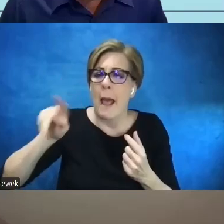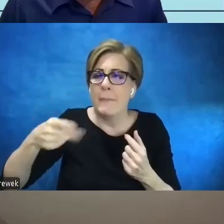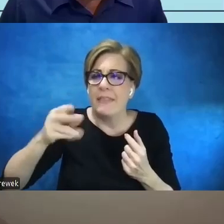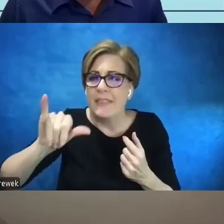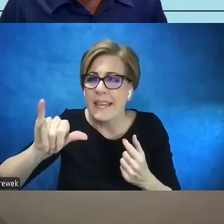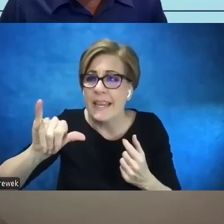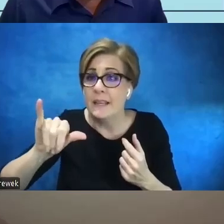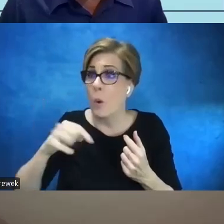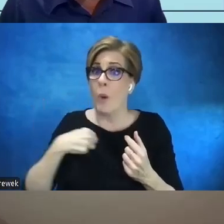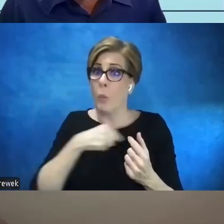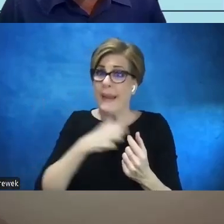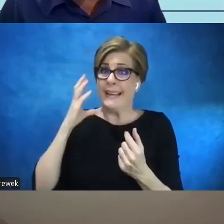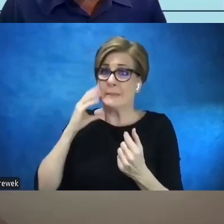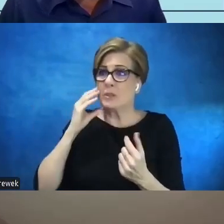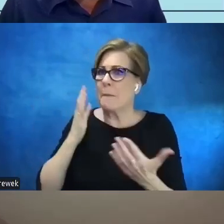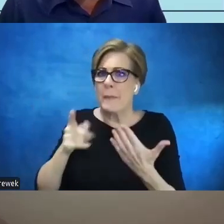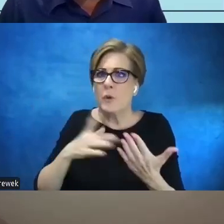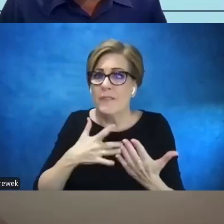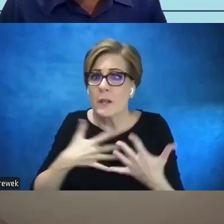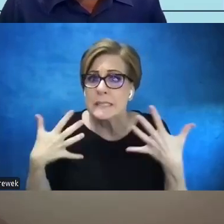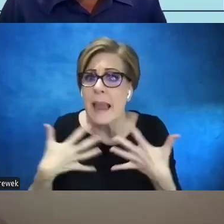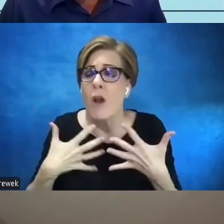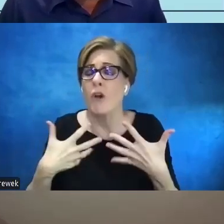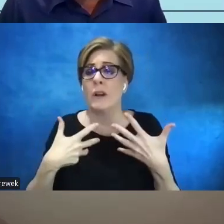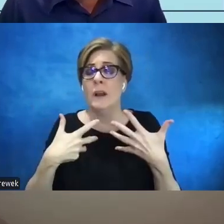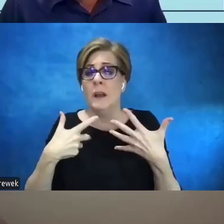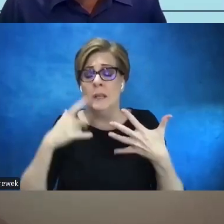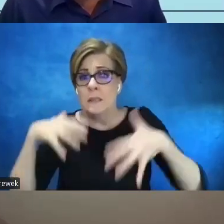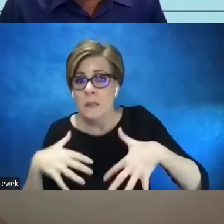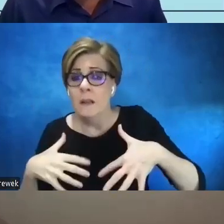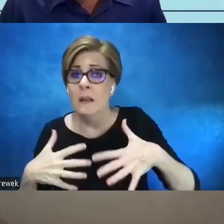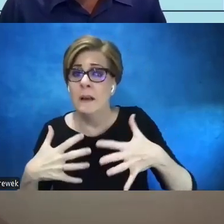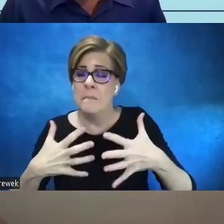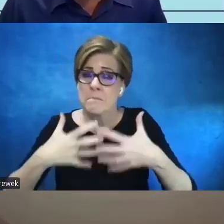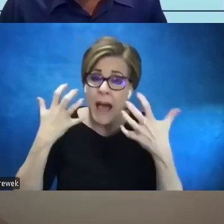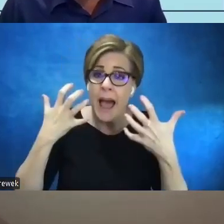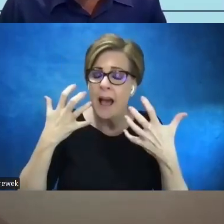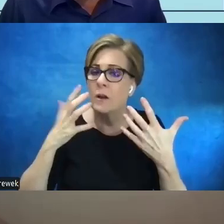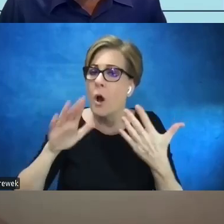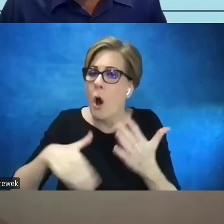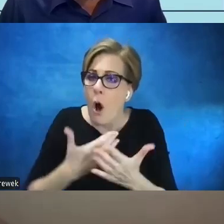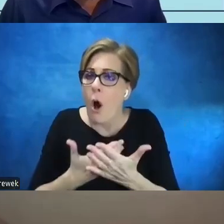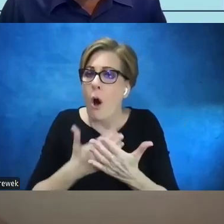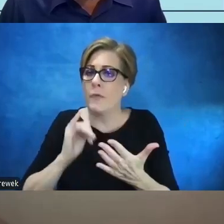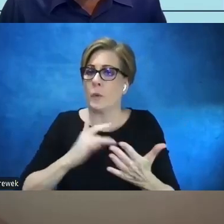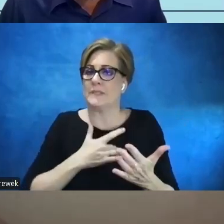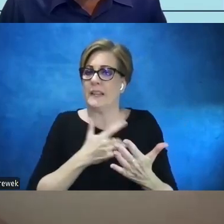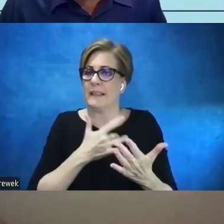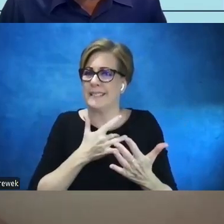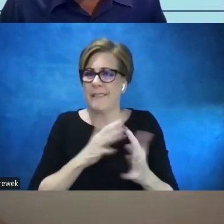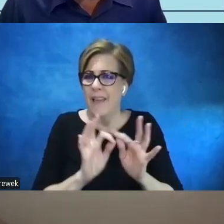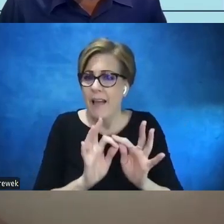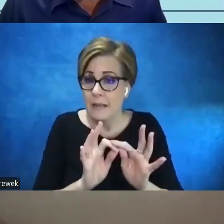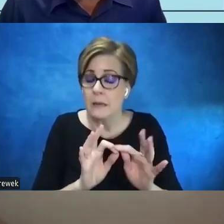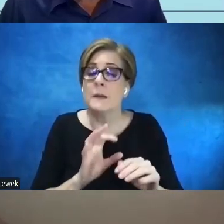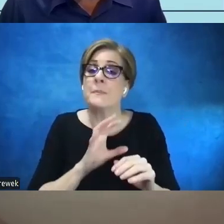terrified, mad, all anxious. All of those things are valid. And so we interviewed parents to talk about that, but then we also went very much